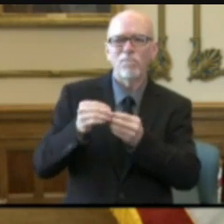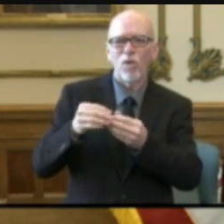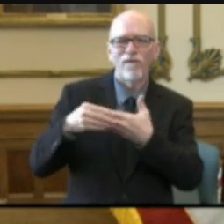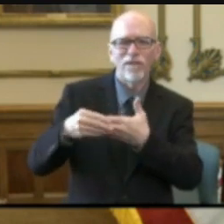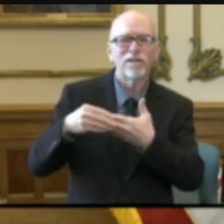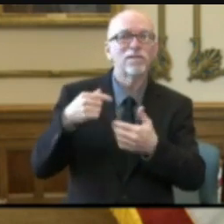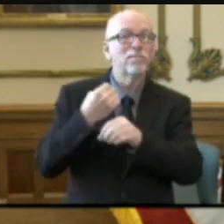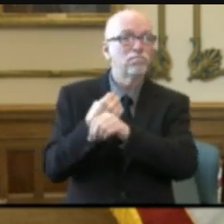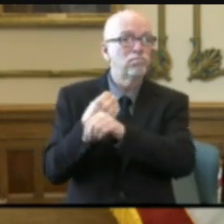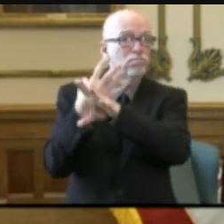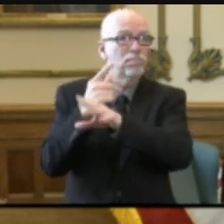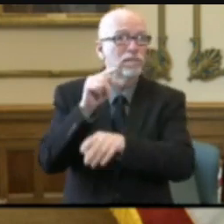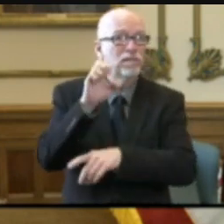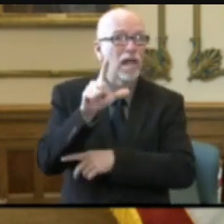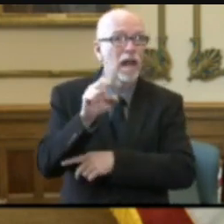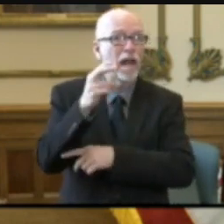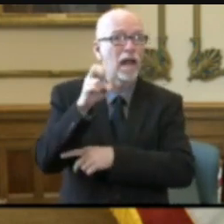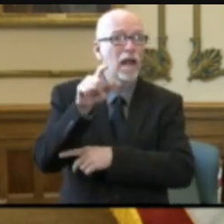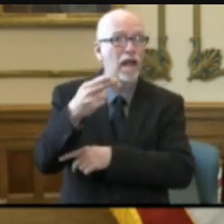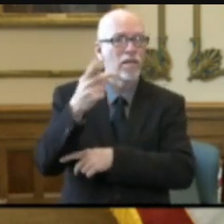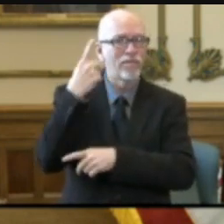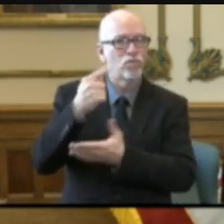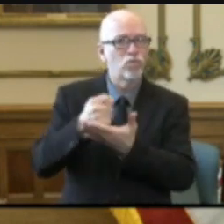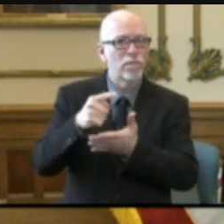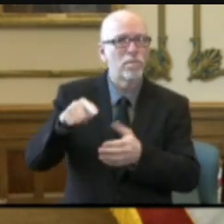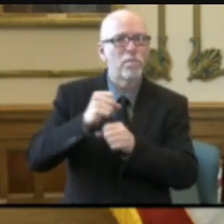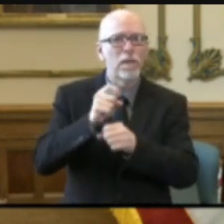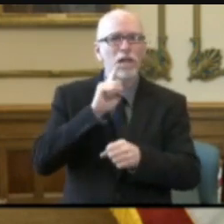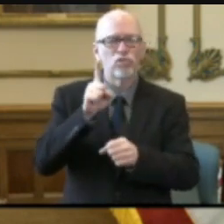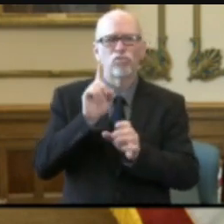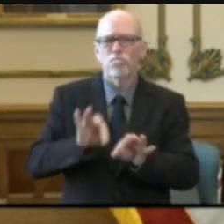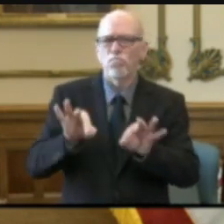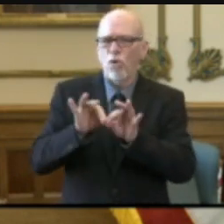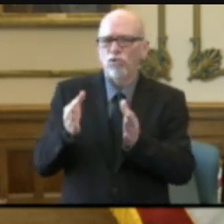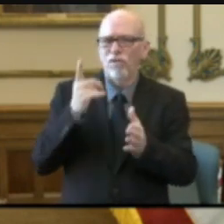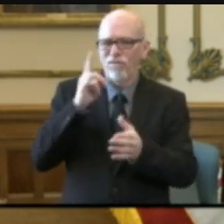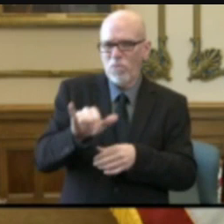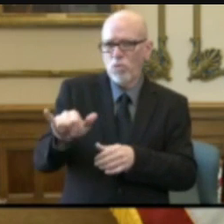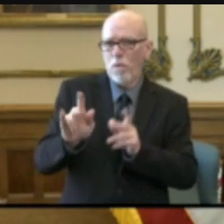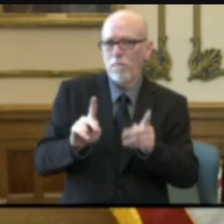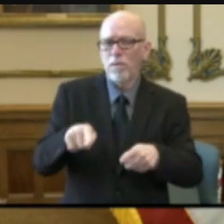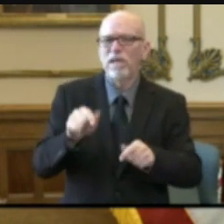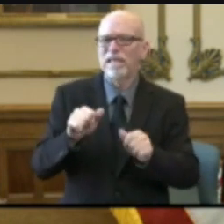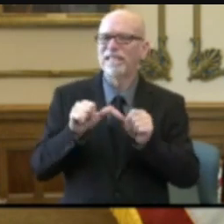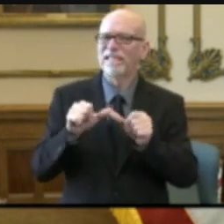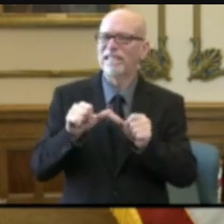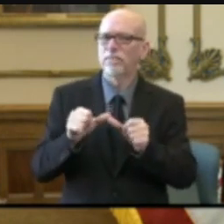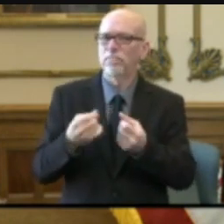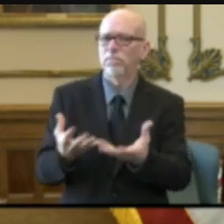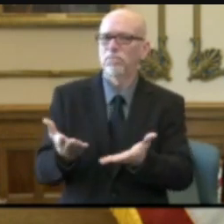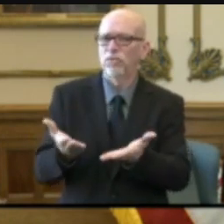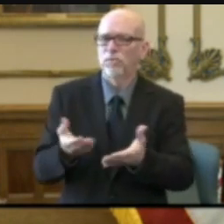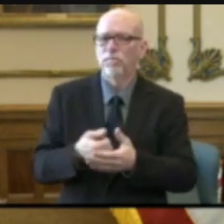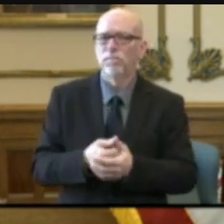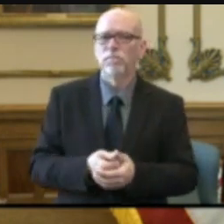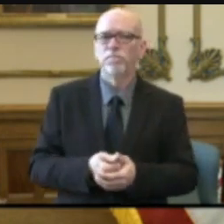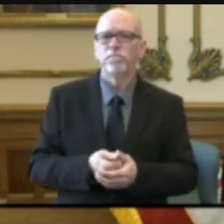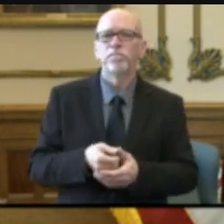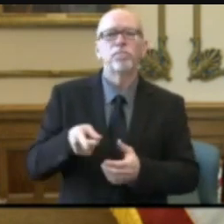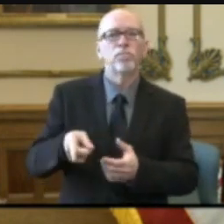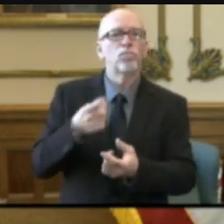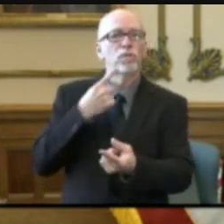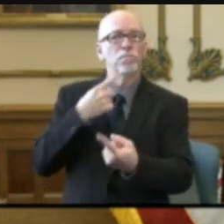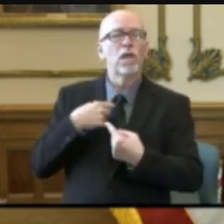using telehealth, to our treatment providers to ensure that crucial services for this population can continue. They've responded with